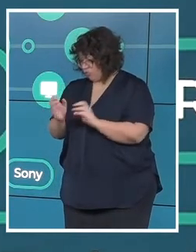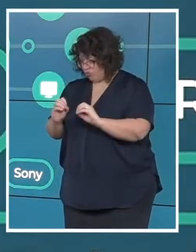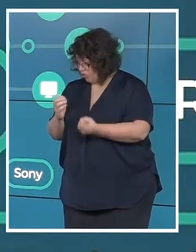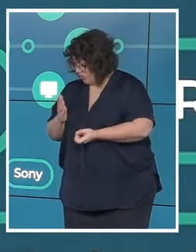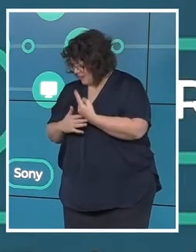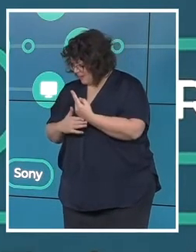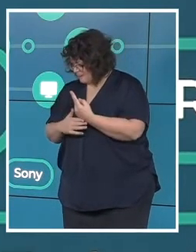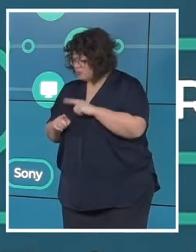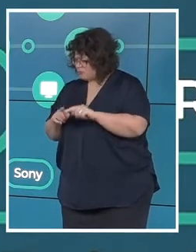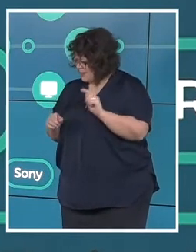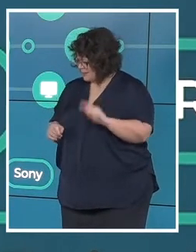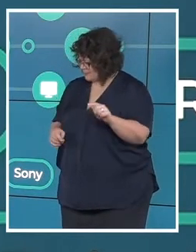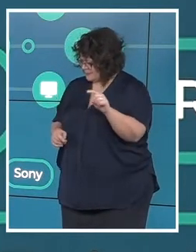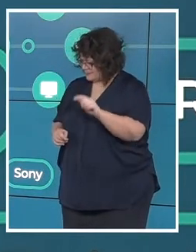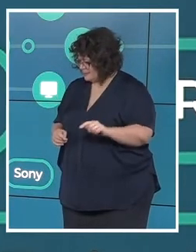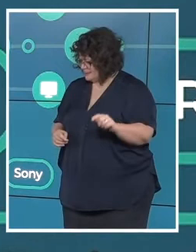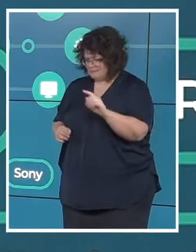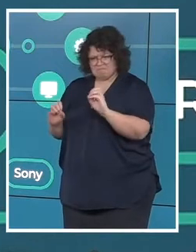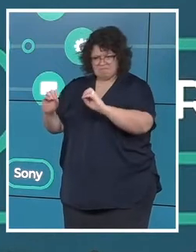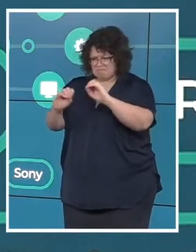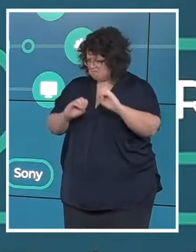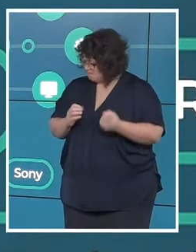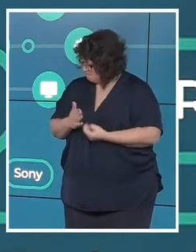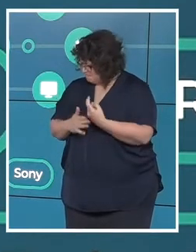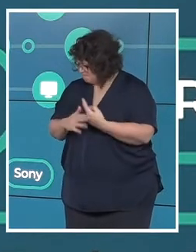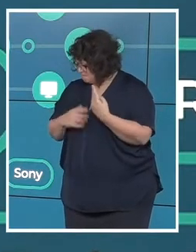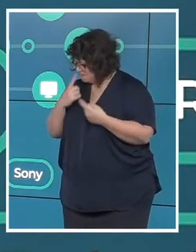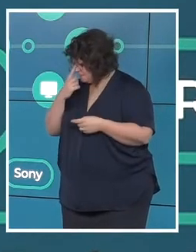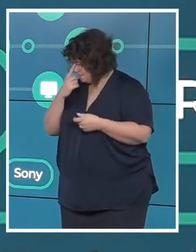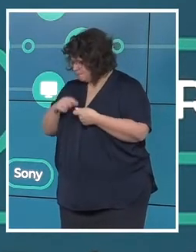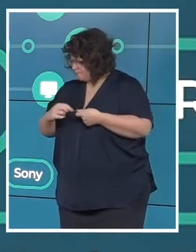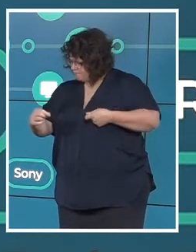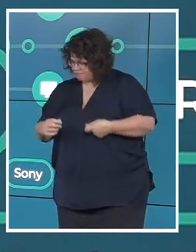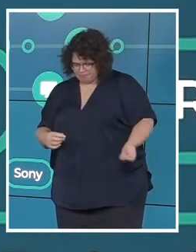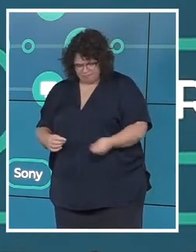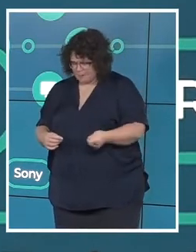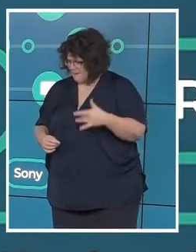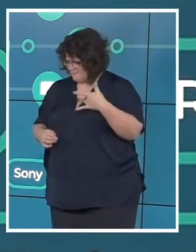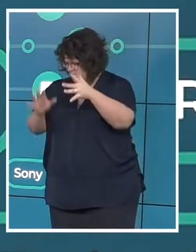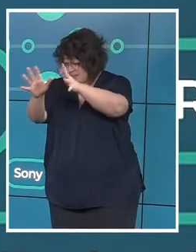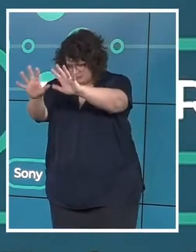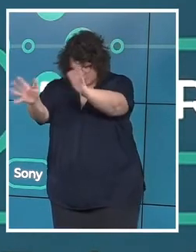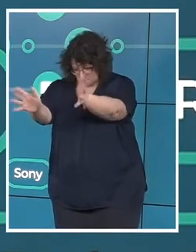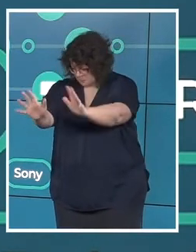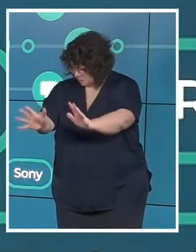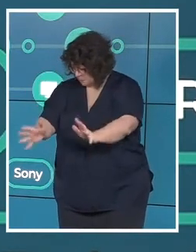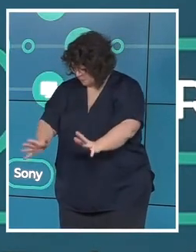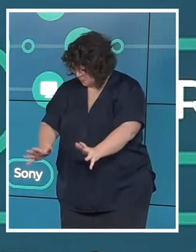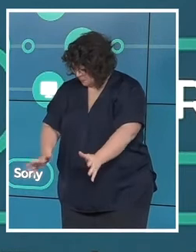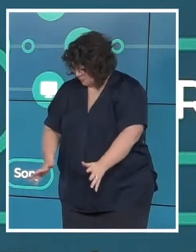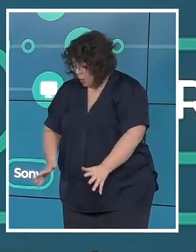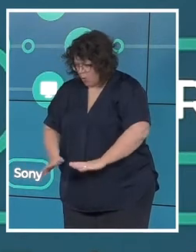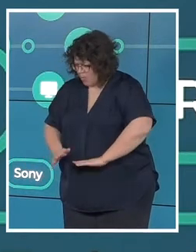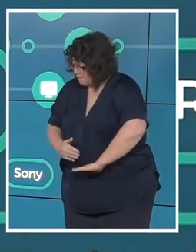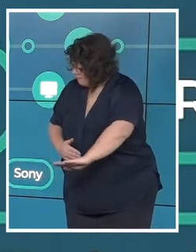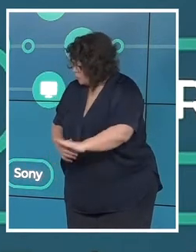I put down my cane and I felt the machine from top to bottom. On the bottom, there was a switch. I flicked the switch